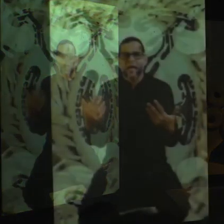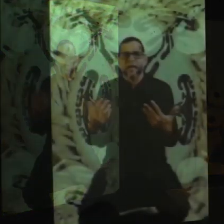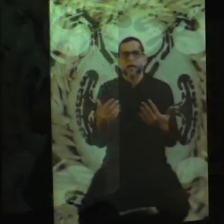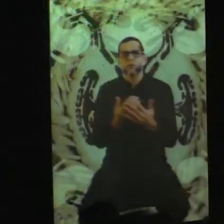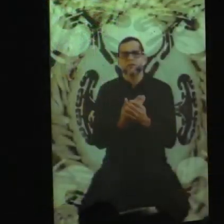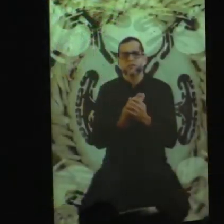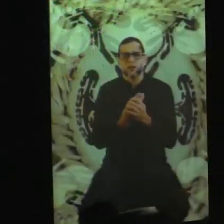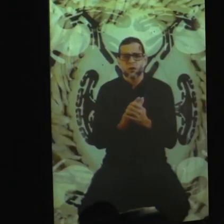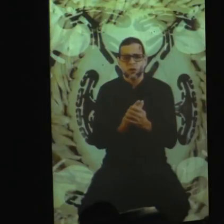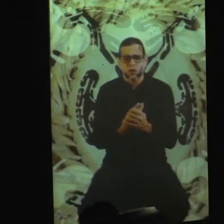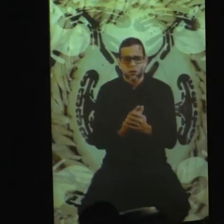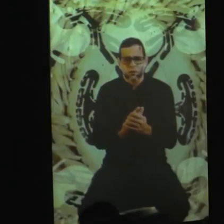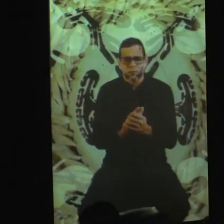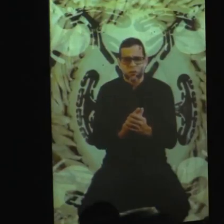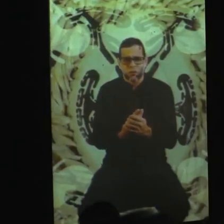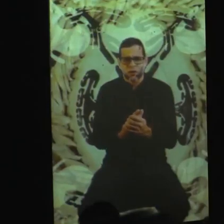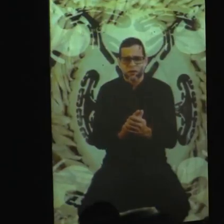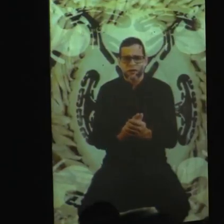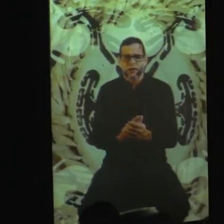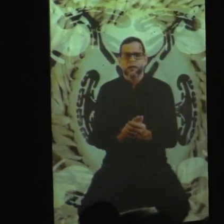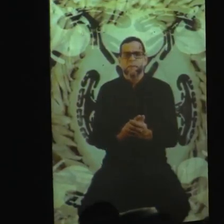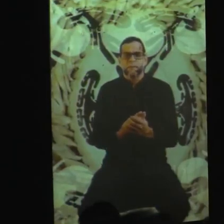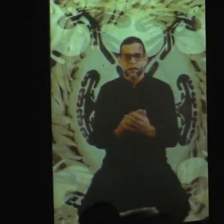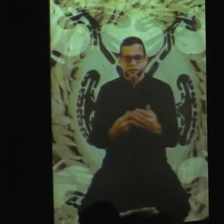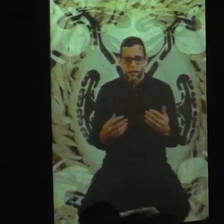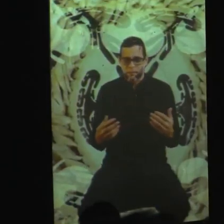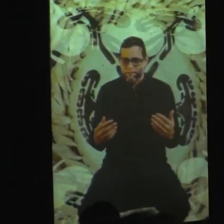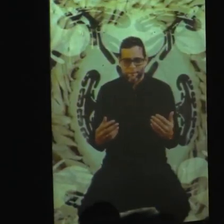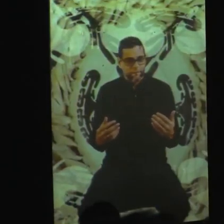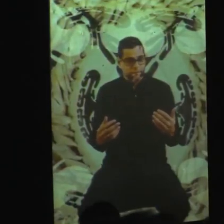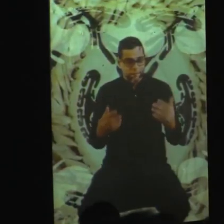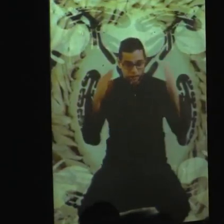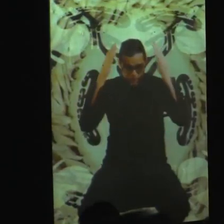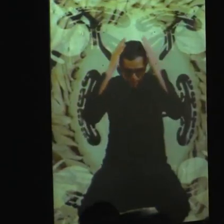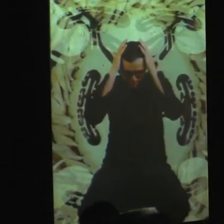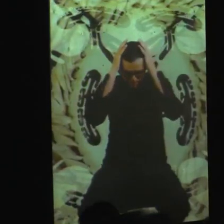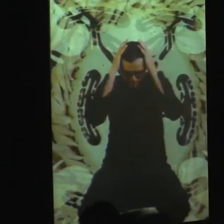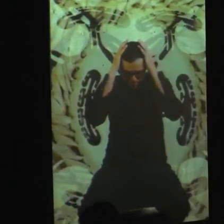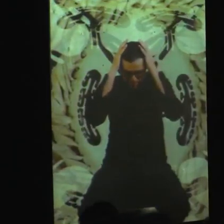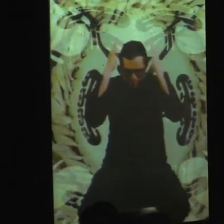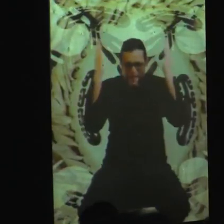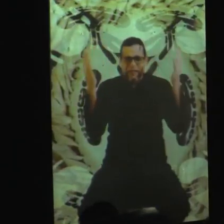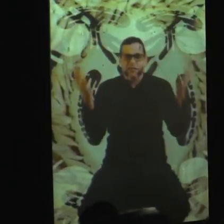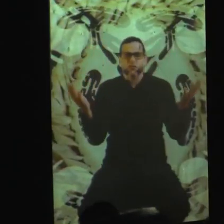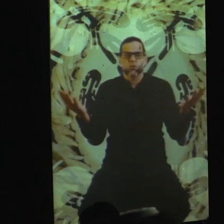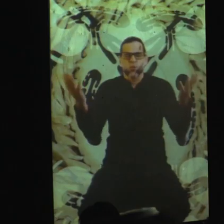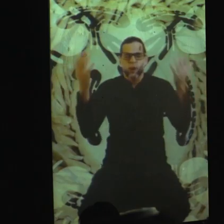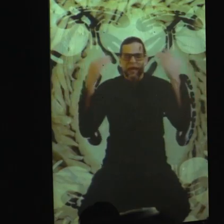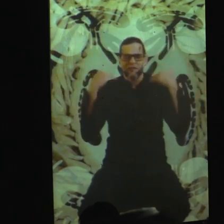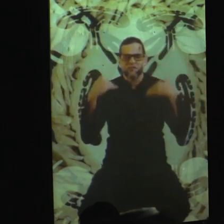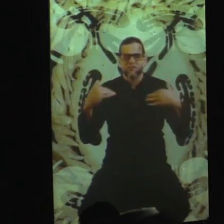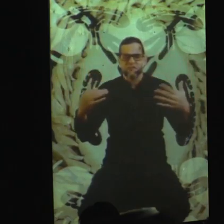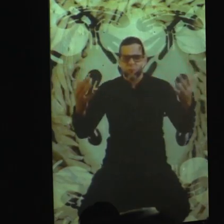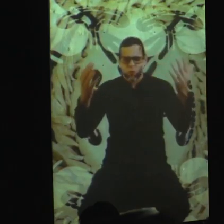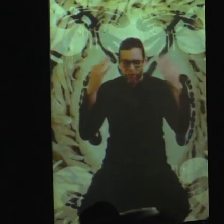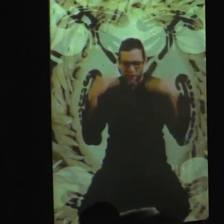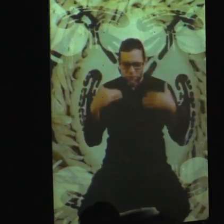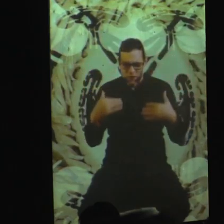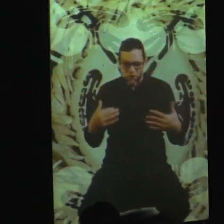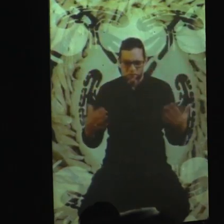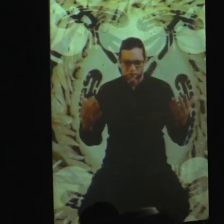my head, and I was so bored. Beldam. Beldam. Beldam. I had these waves of